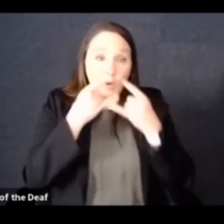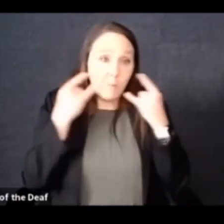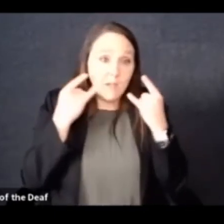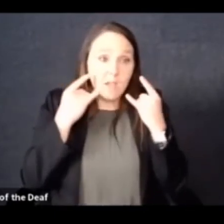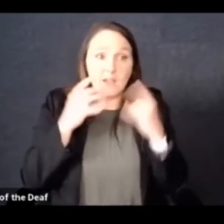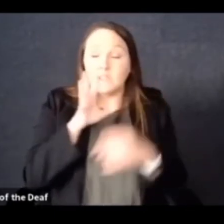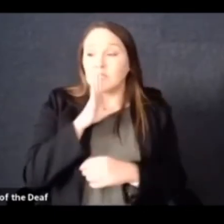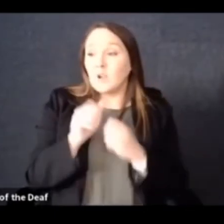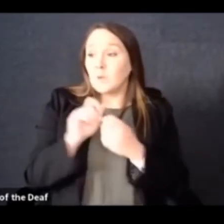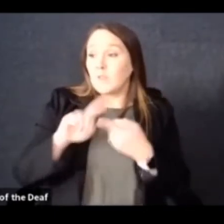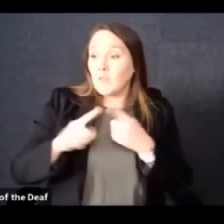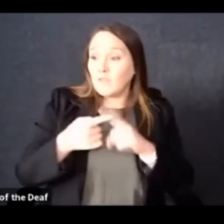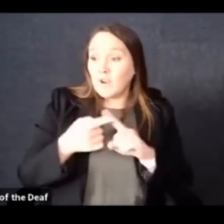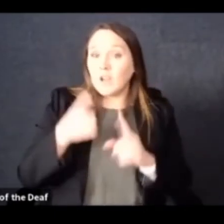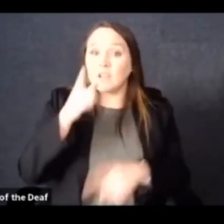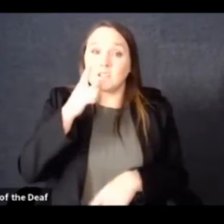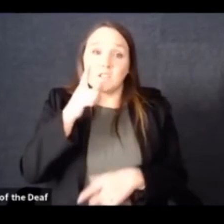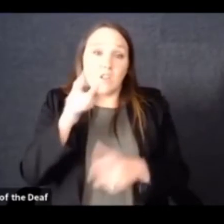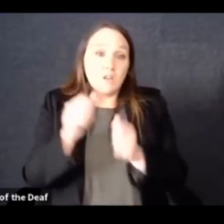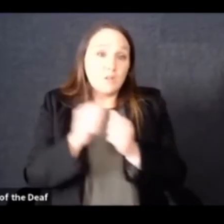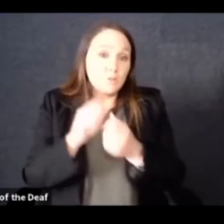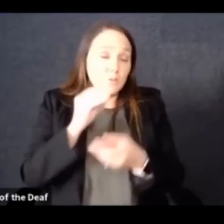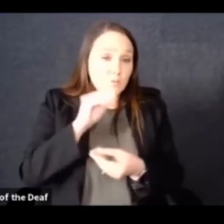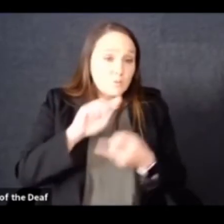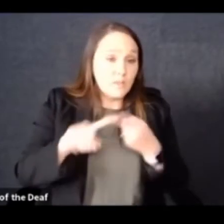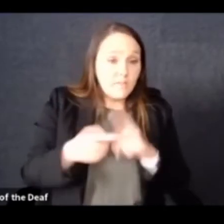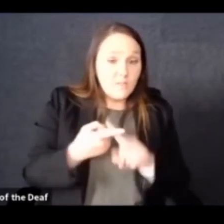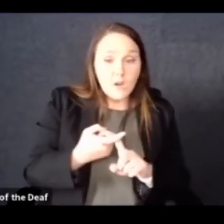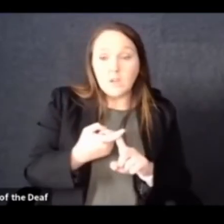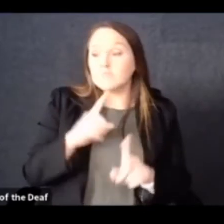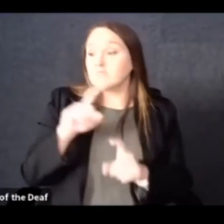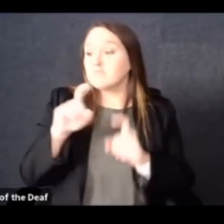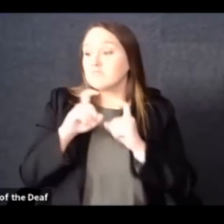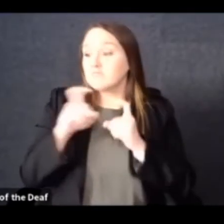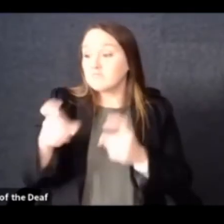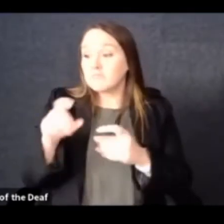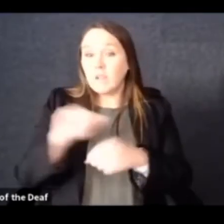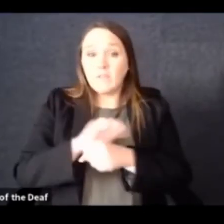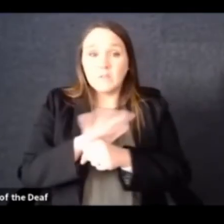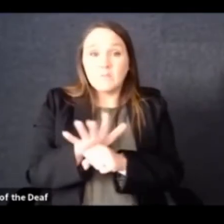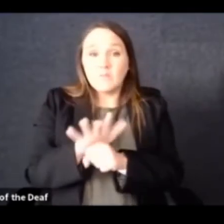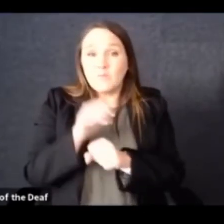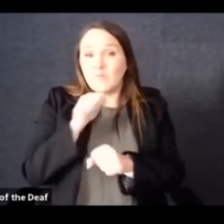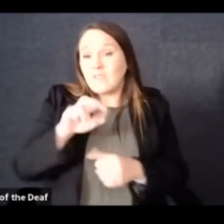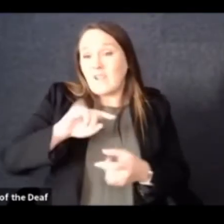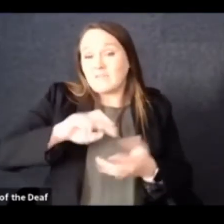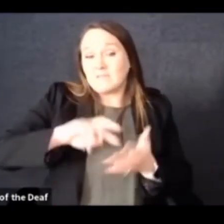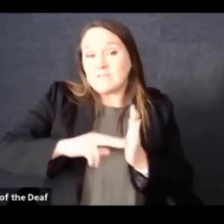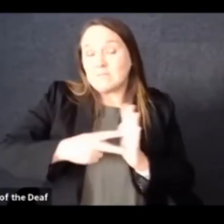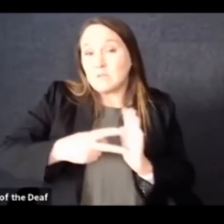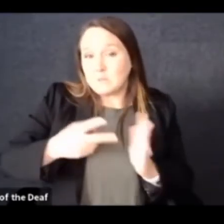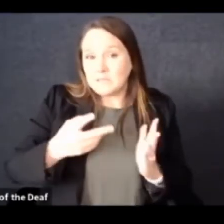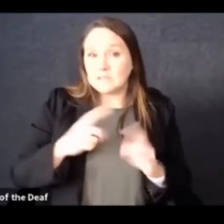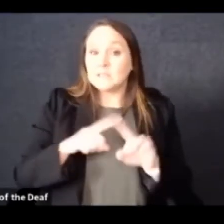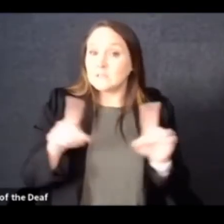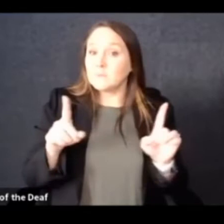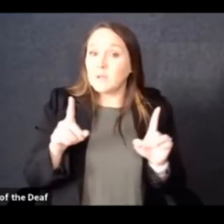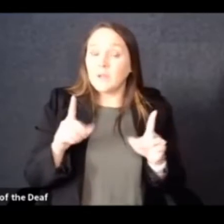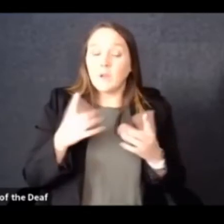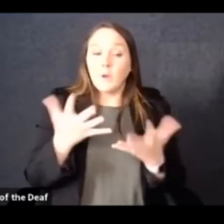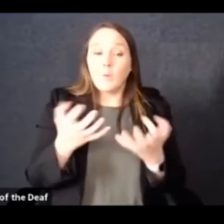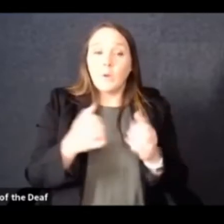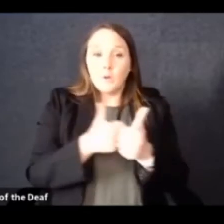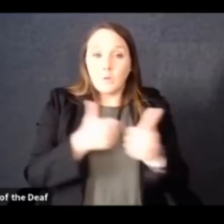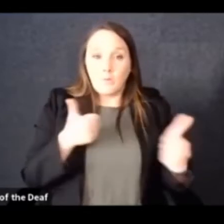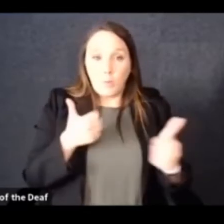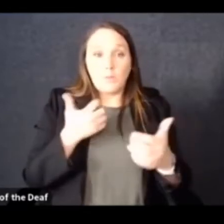talking to their friends or having lunch with their friends and giving COVID-19 to people inadvertently. So we really want to avoid that. So again, practicing